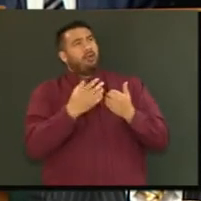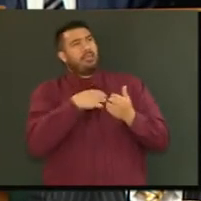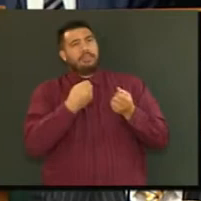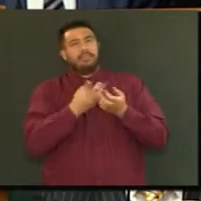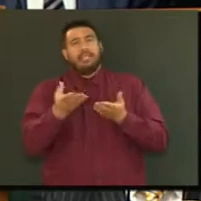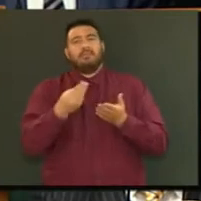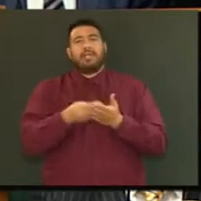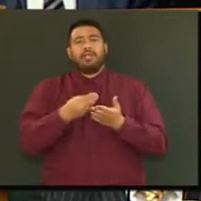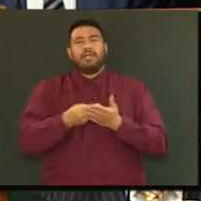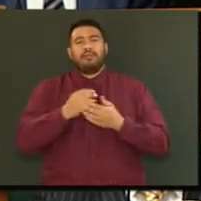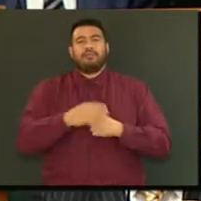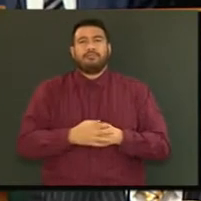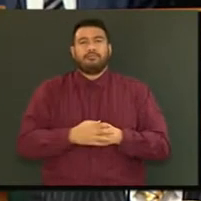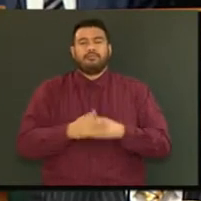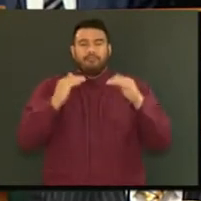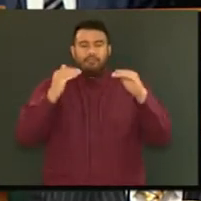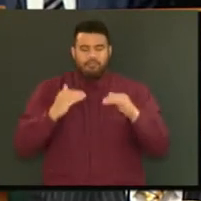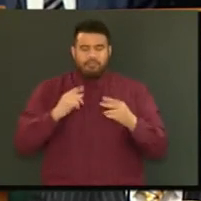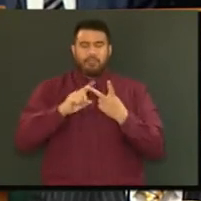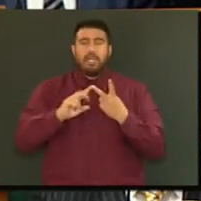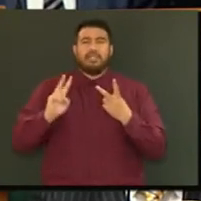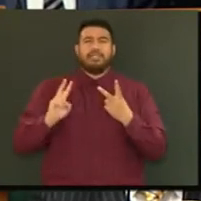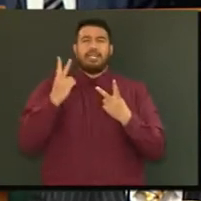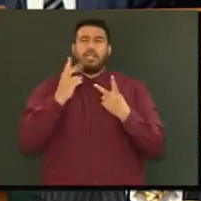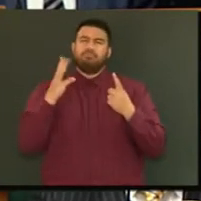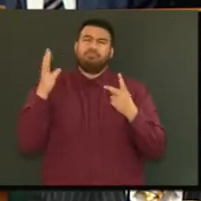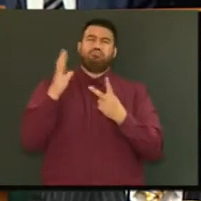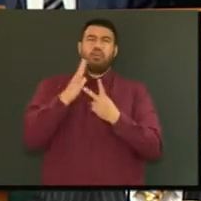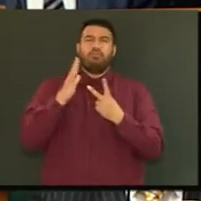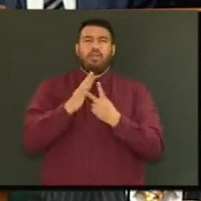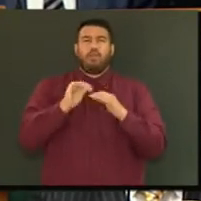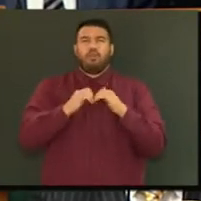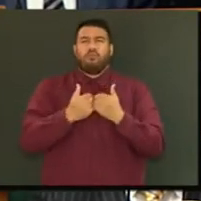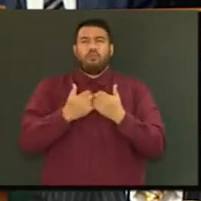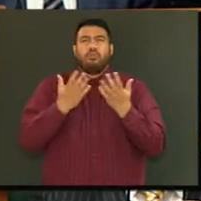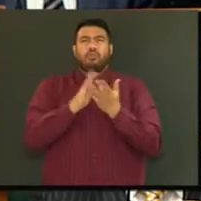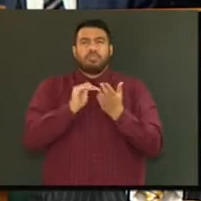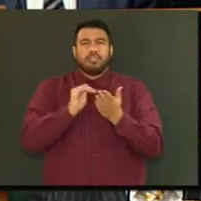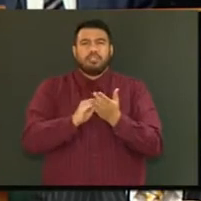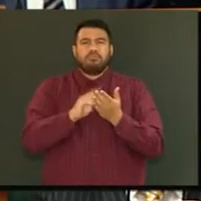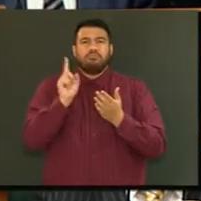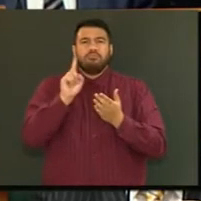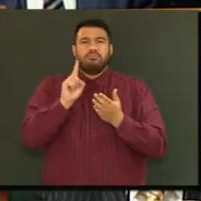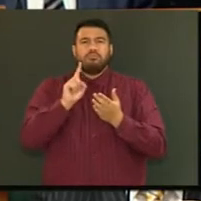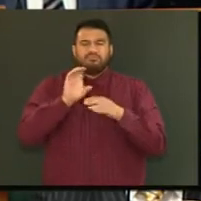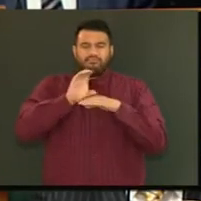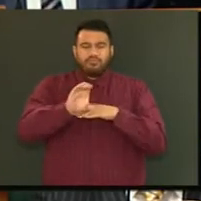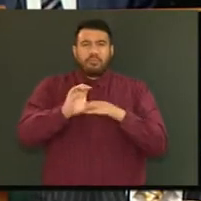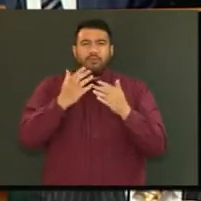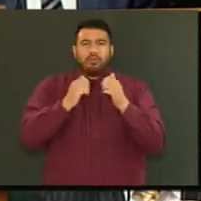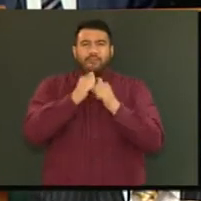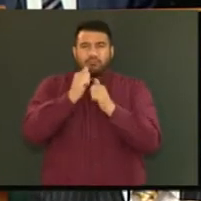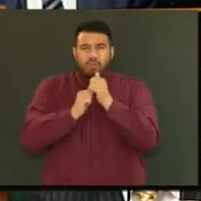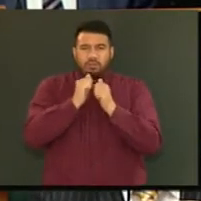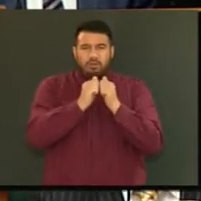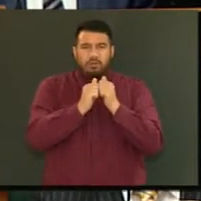The government's second fiscal priority in this budget is investing in the infrastructure for a growing economy. That's right. This government has